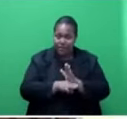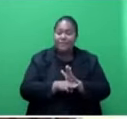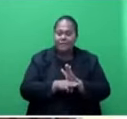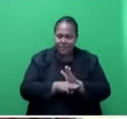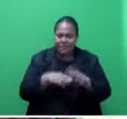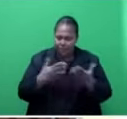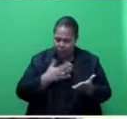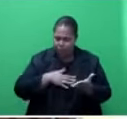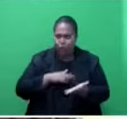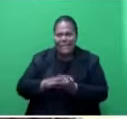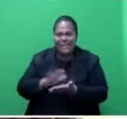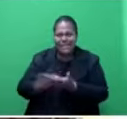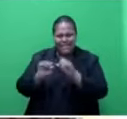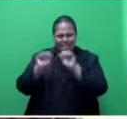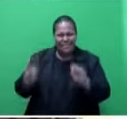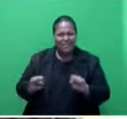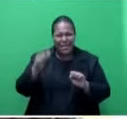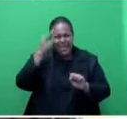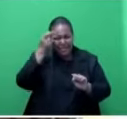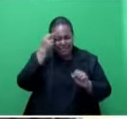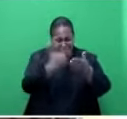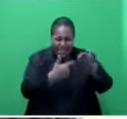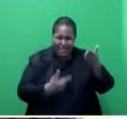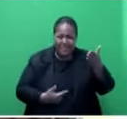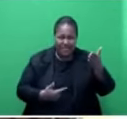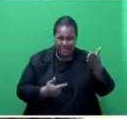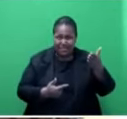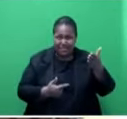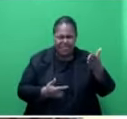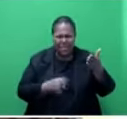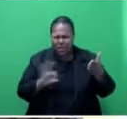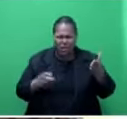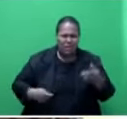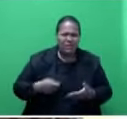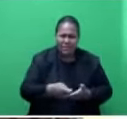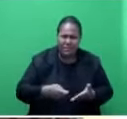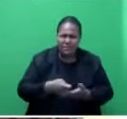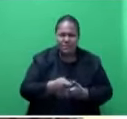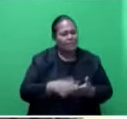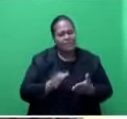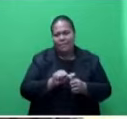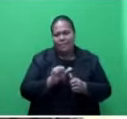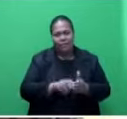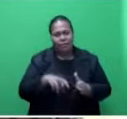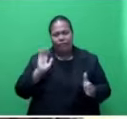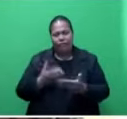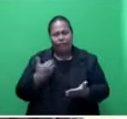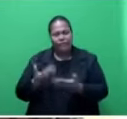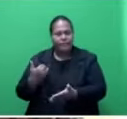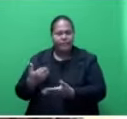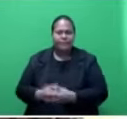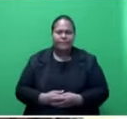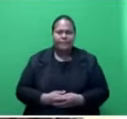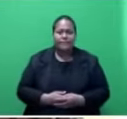system. In particular, those people, they said as a general trend, a lot of people open up accounts. A lot of people, for example, who go into